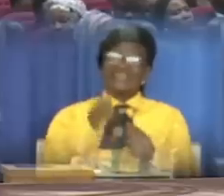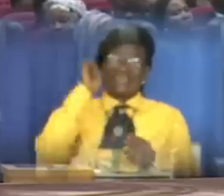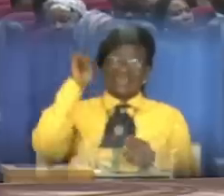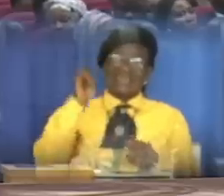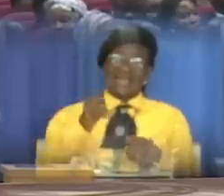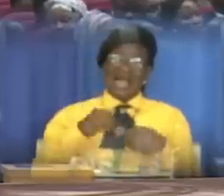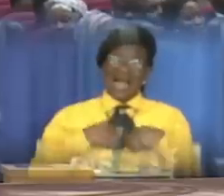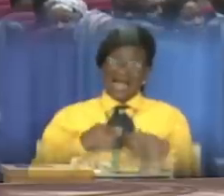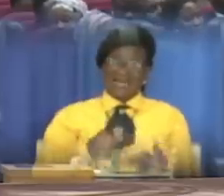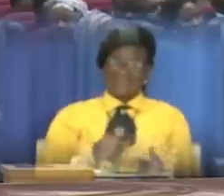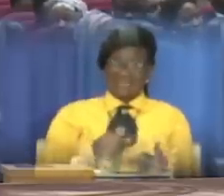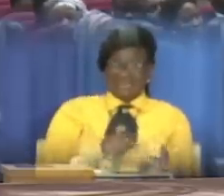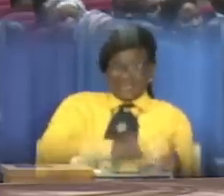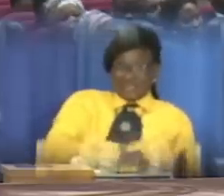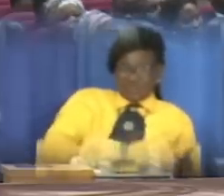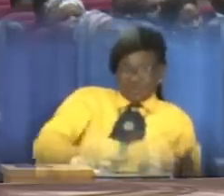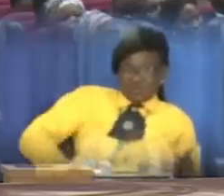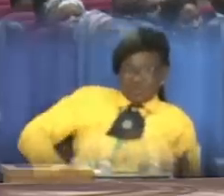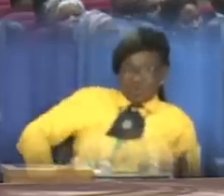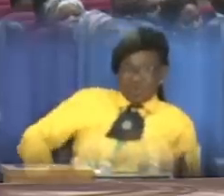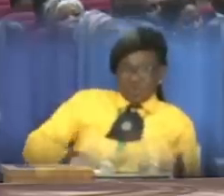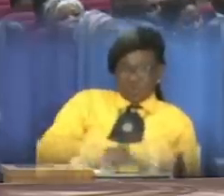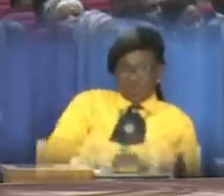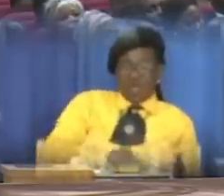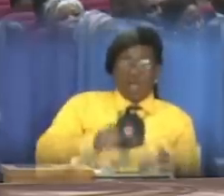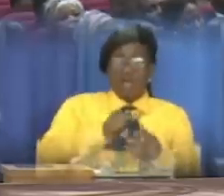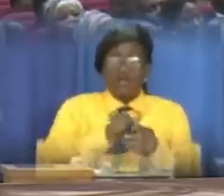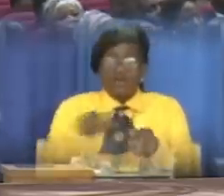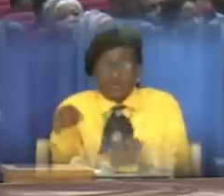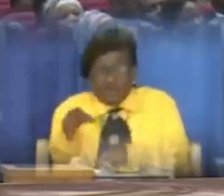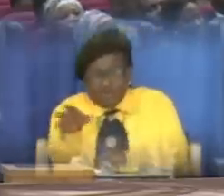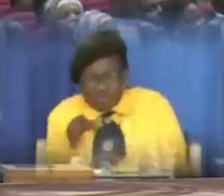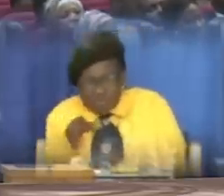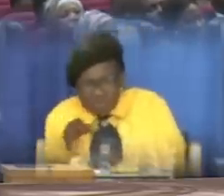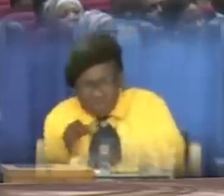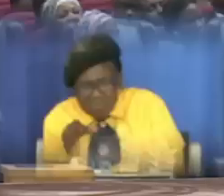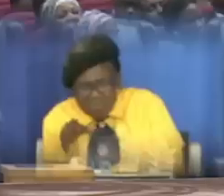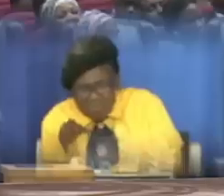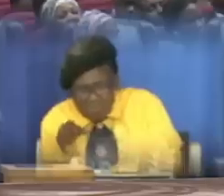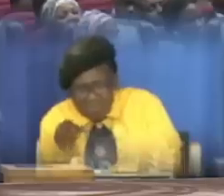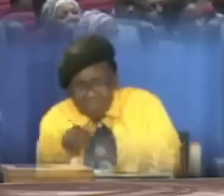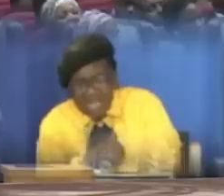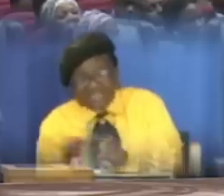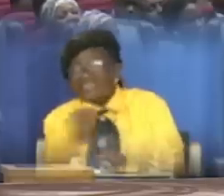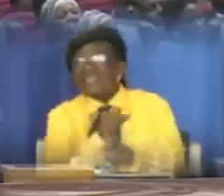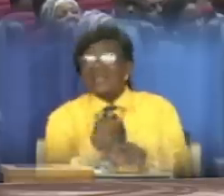The kind of stroke that takes away a man's voice.